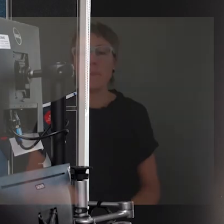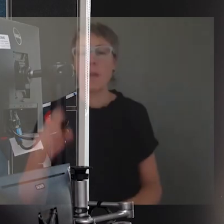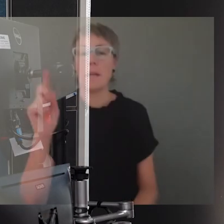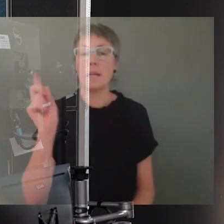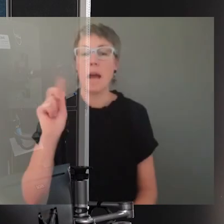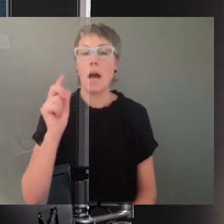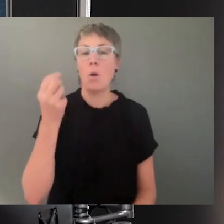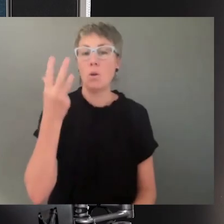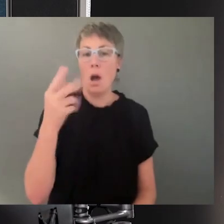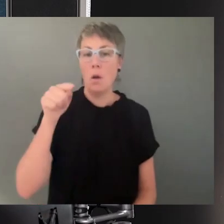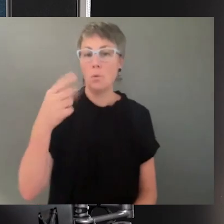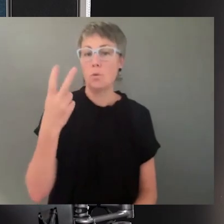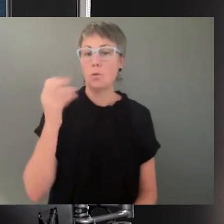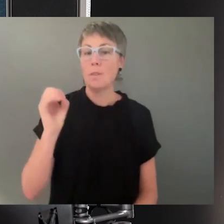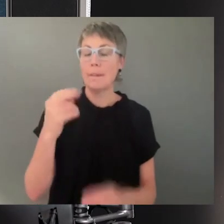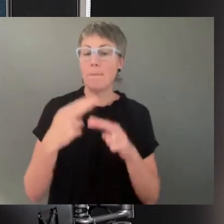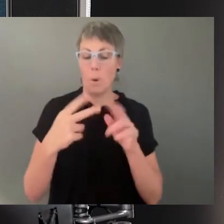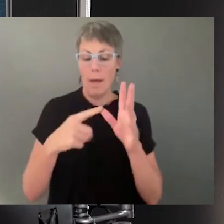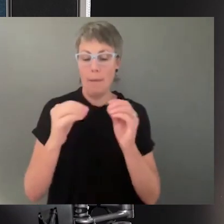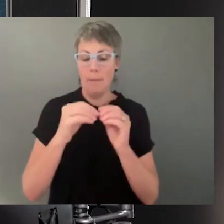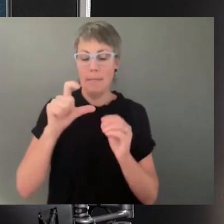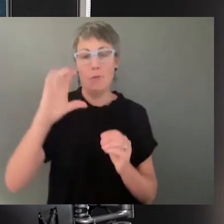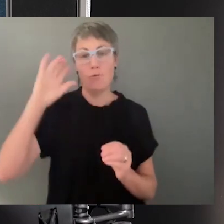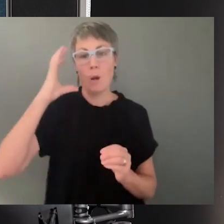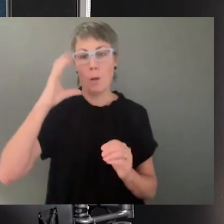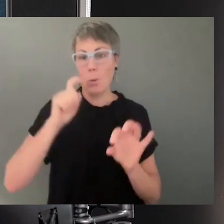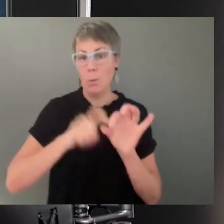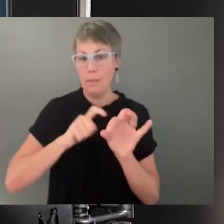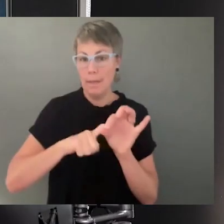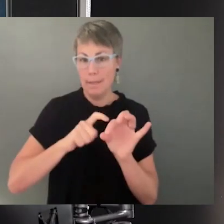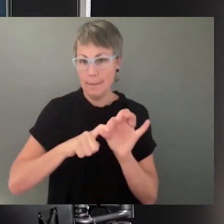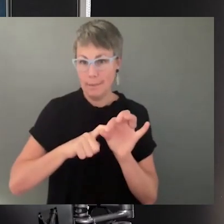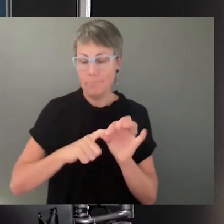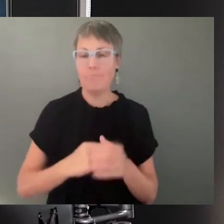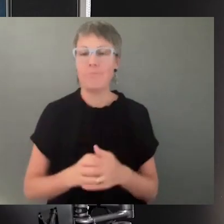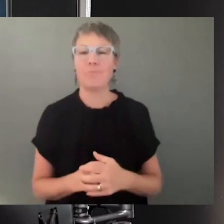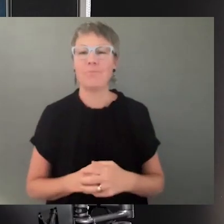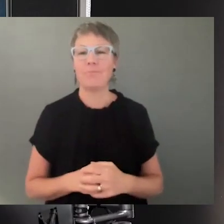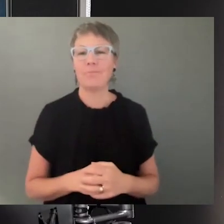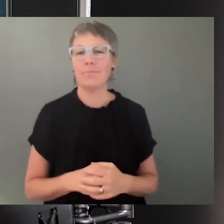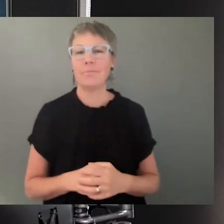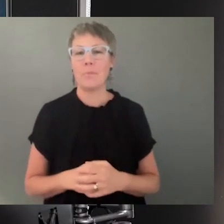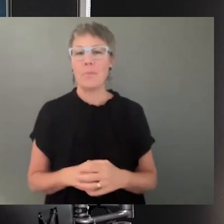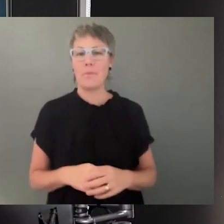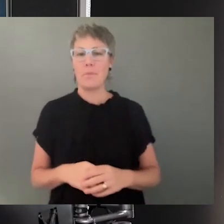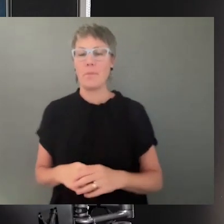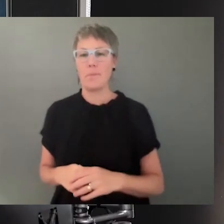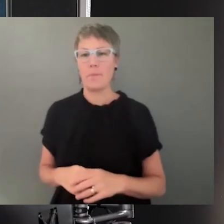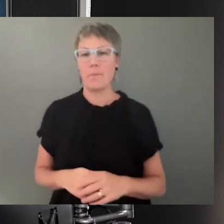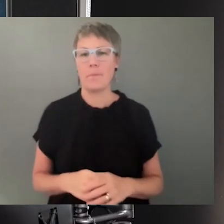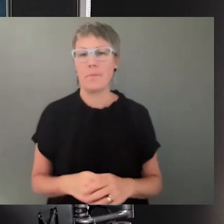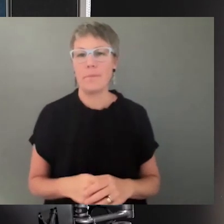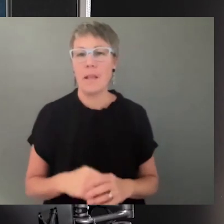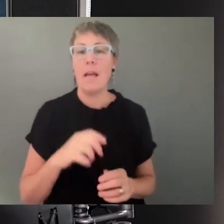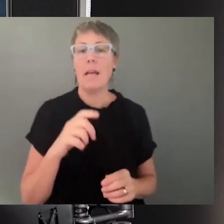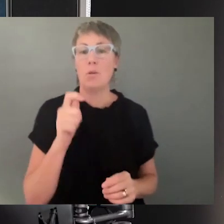is 9:20 on ABC Radio Queensland, online and also on the ABC Listen app. Coming up, your